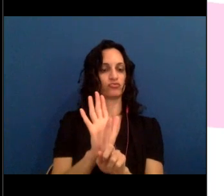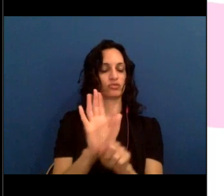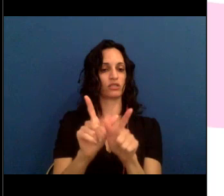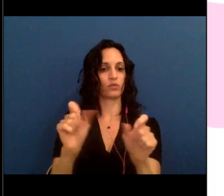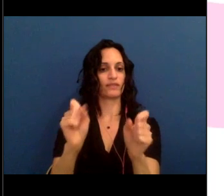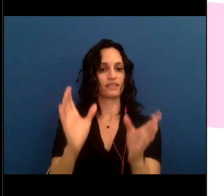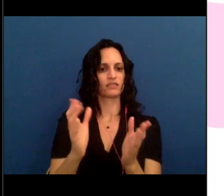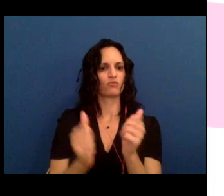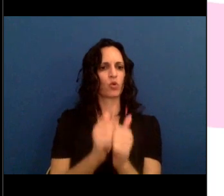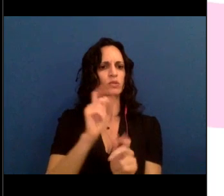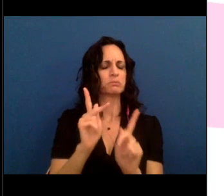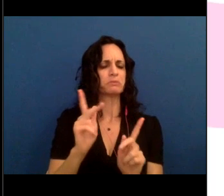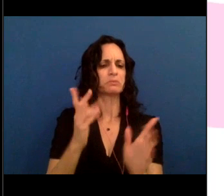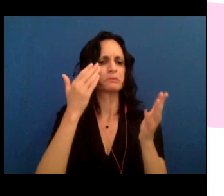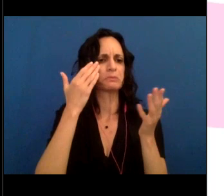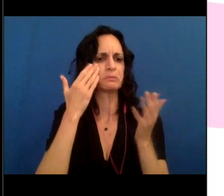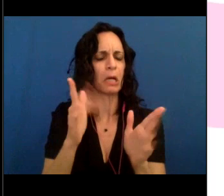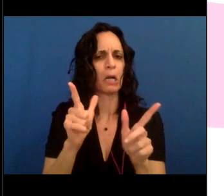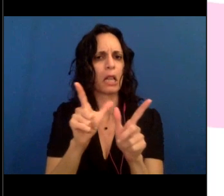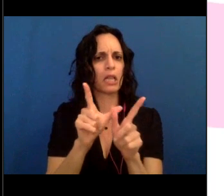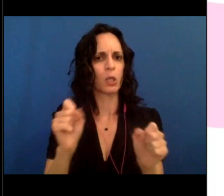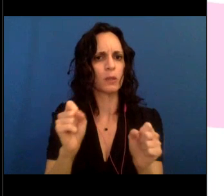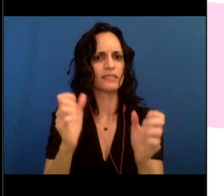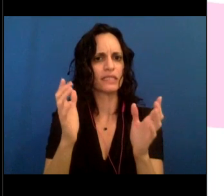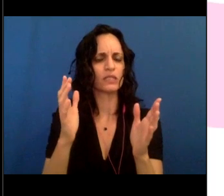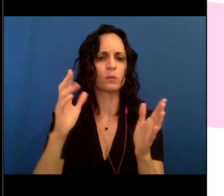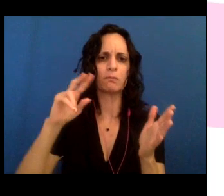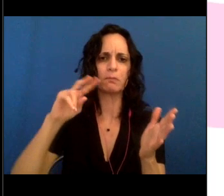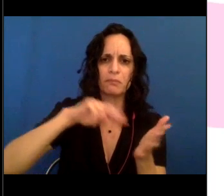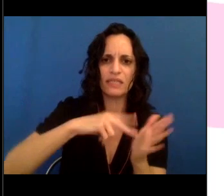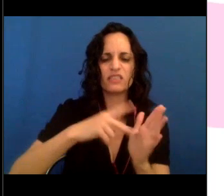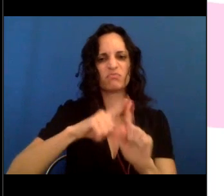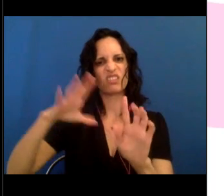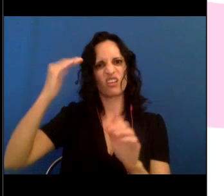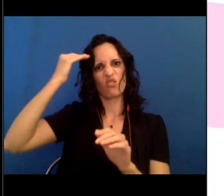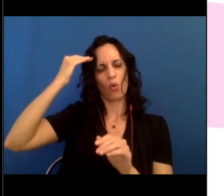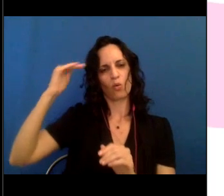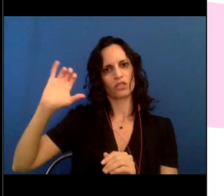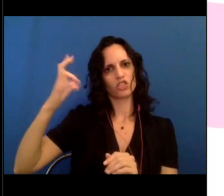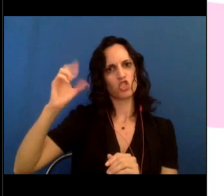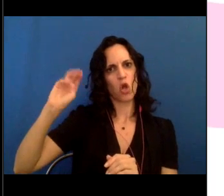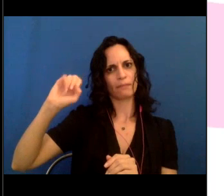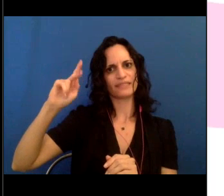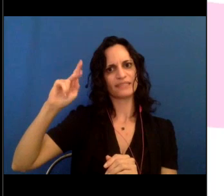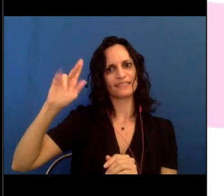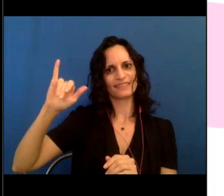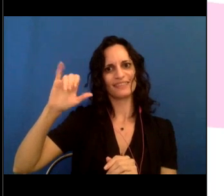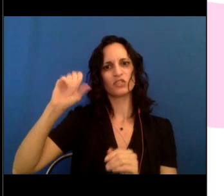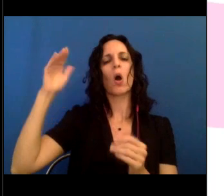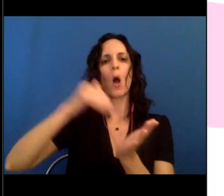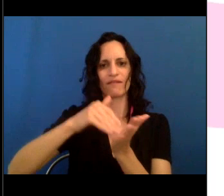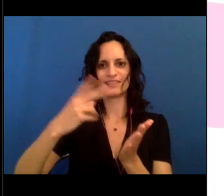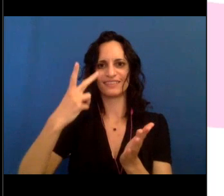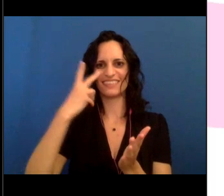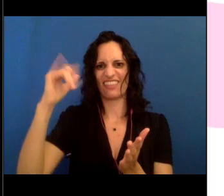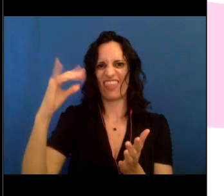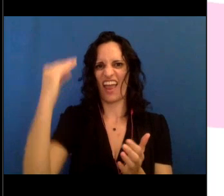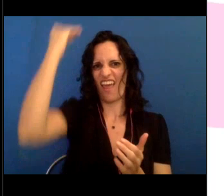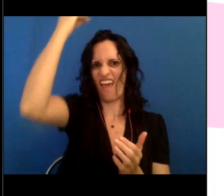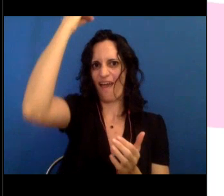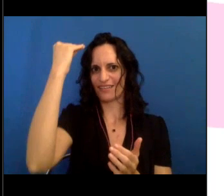know that Chomsky is a political theorist, if they do know him at all. And so he is often wearing this hat, but